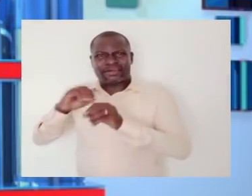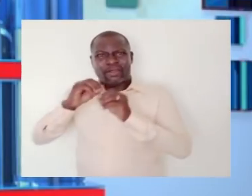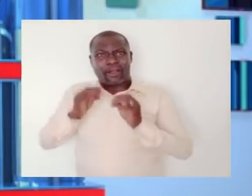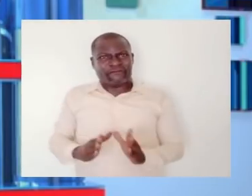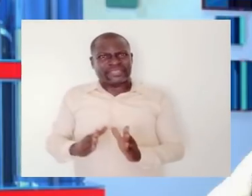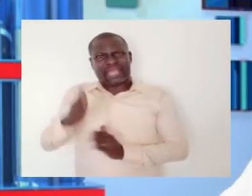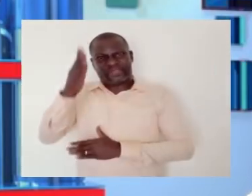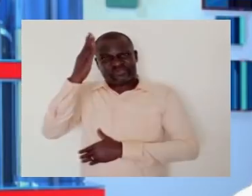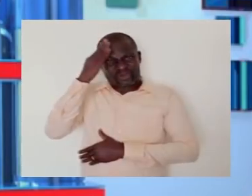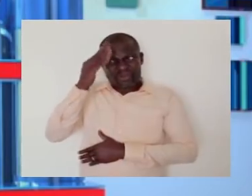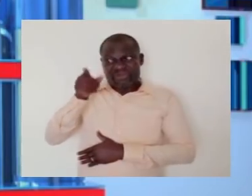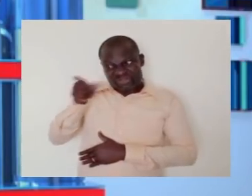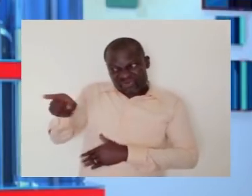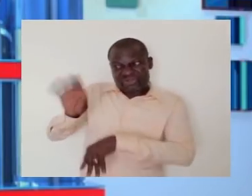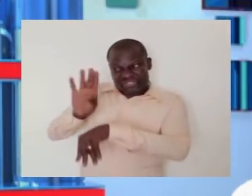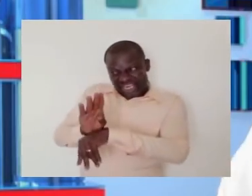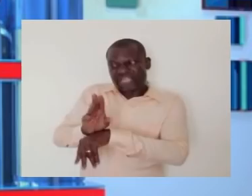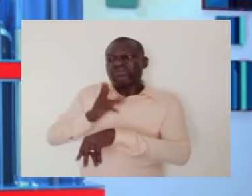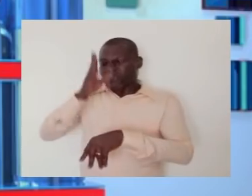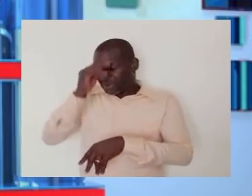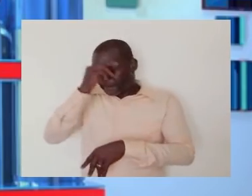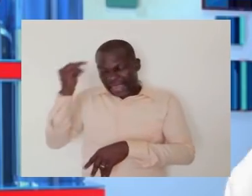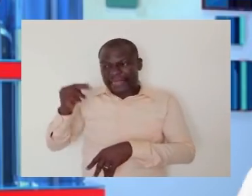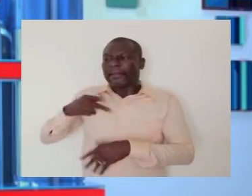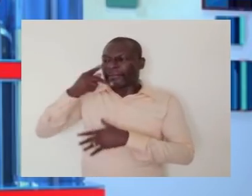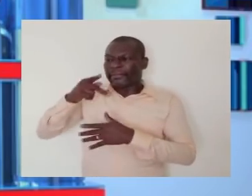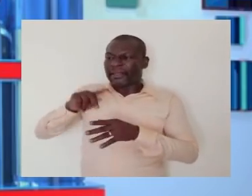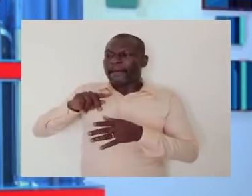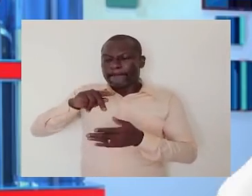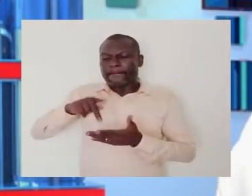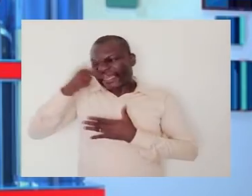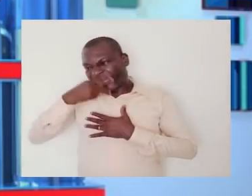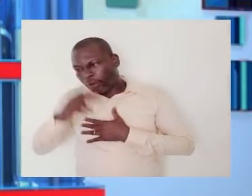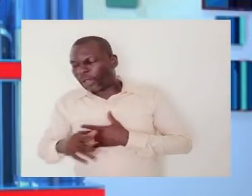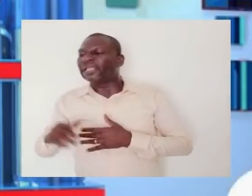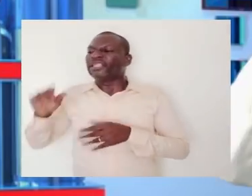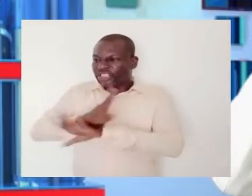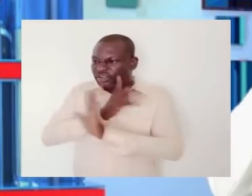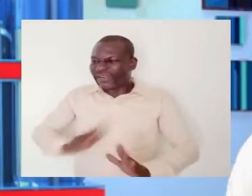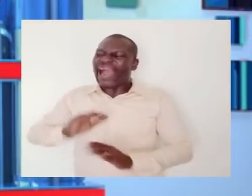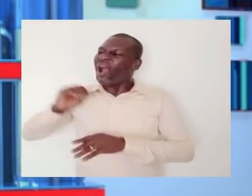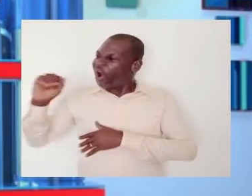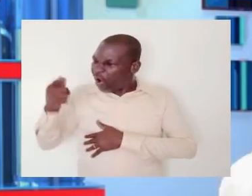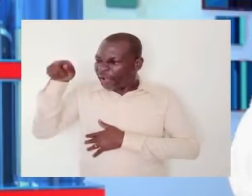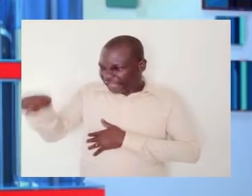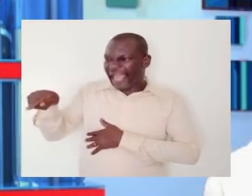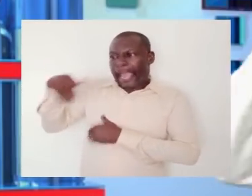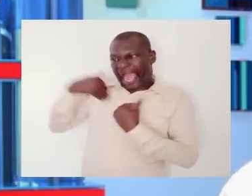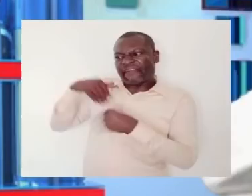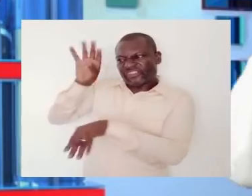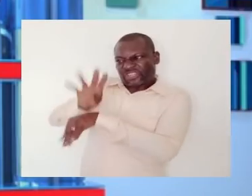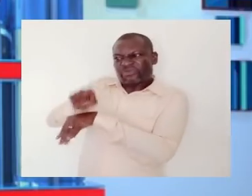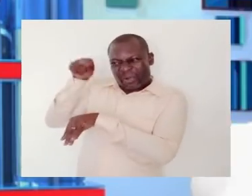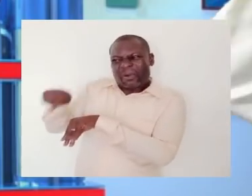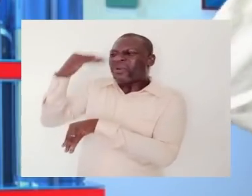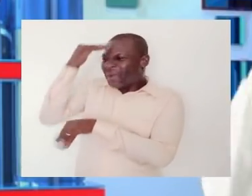we mo nyina mo kwa sori mo kwa roman mo kwa presby mo kwa pentecost mo kwa church of christ ibi adan ye se